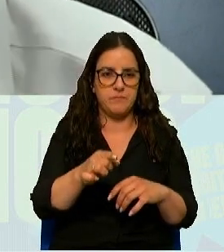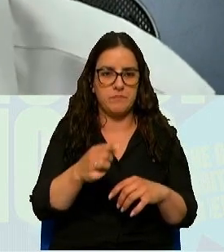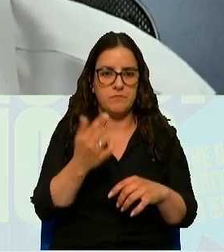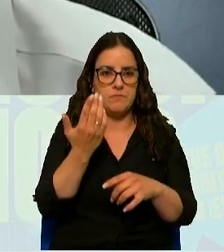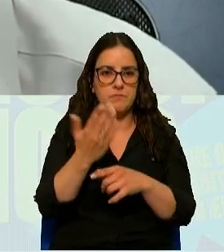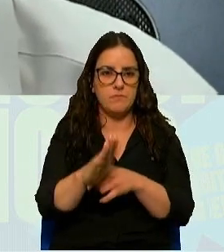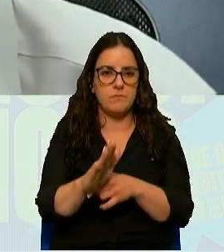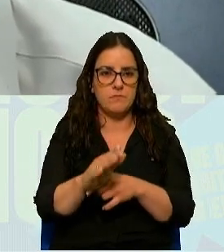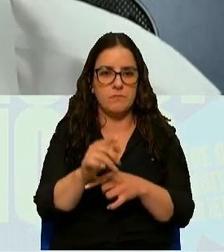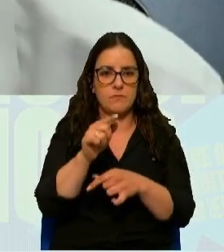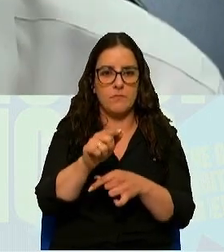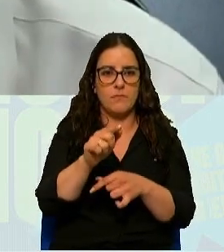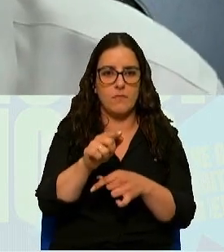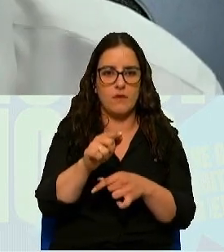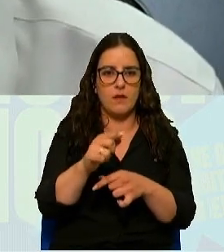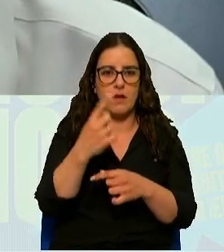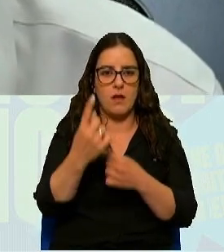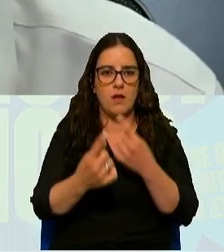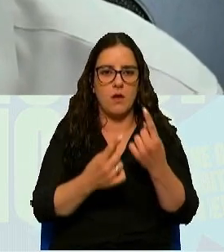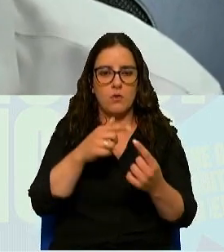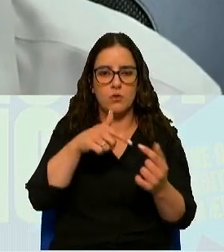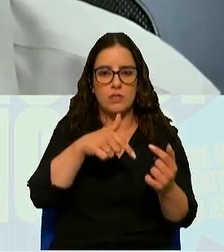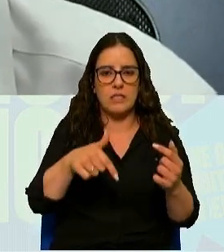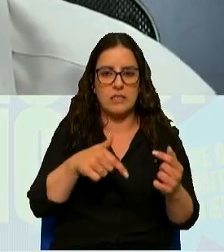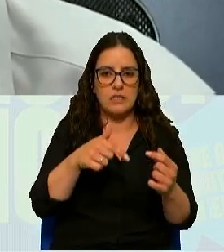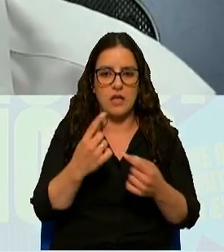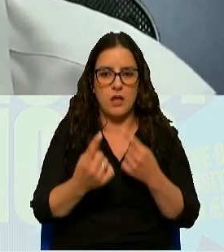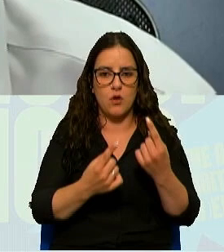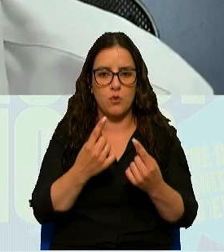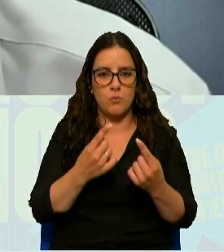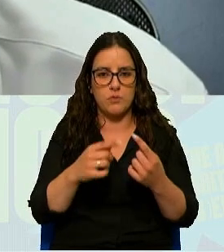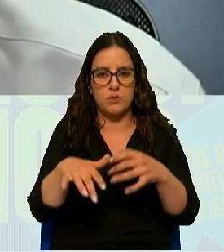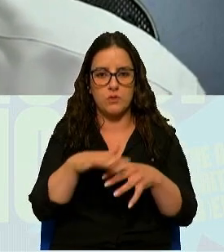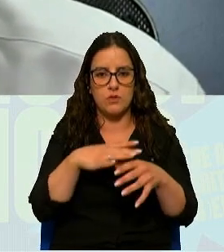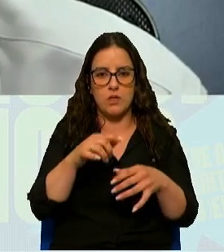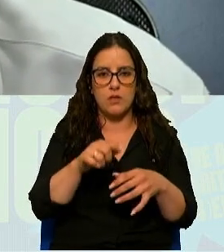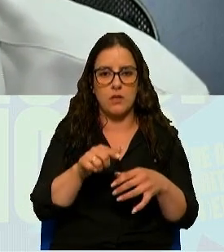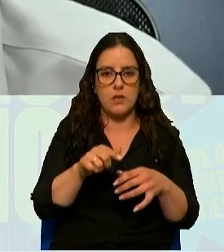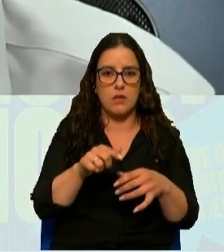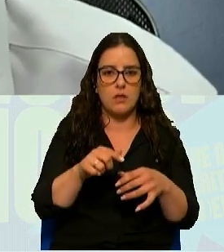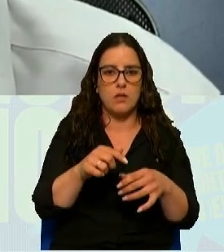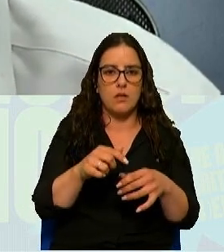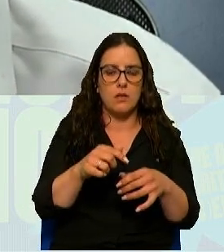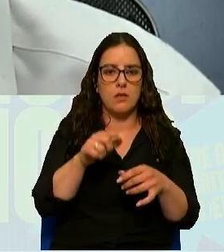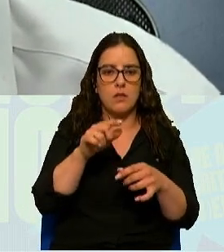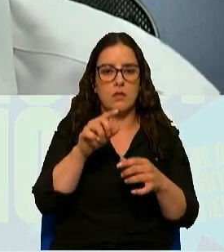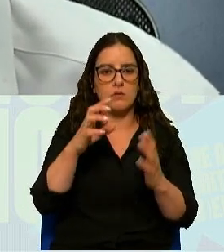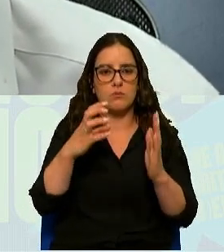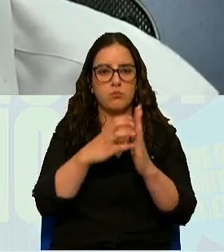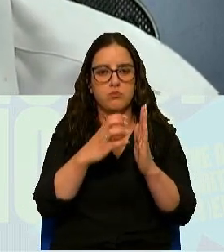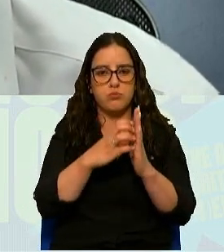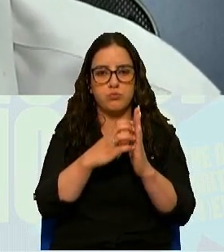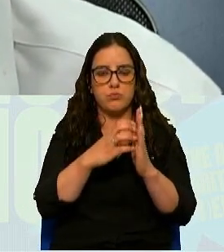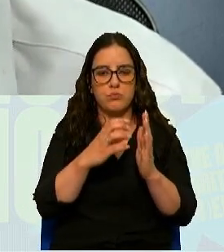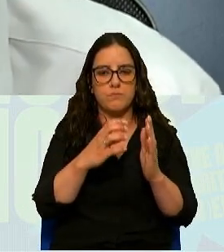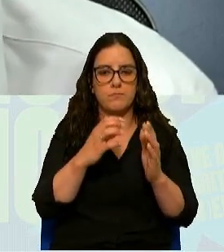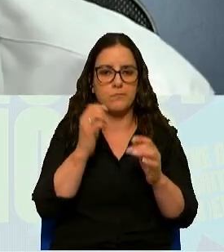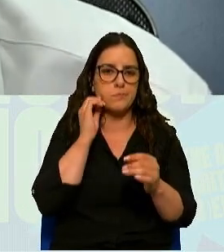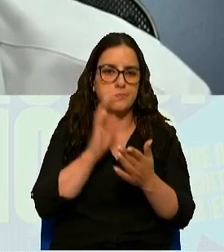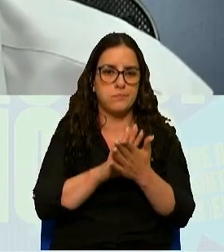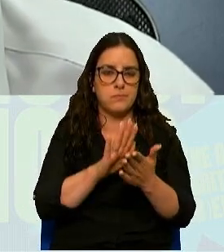apparently to some Teslas in some situations, a Burger King sign looks like a stop sign. So in this example,